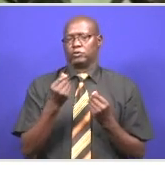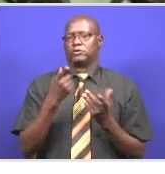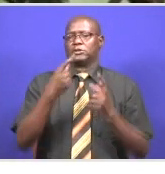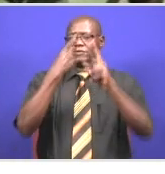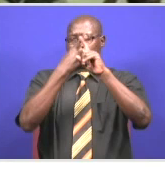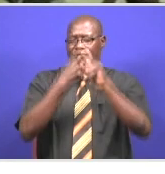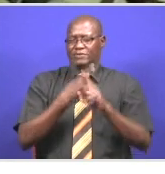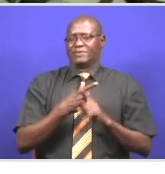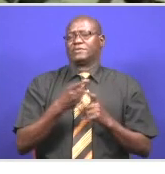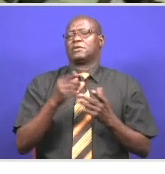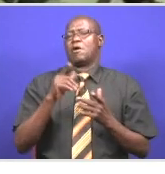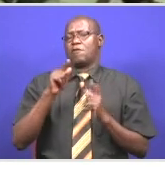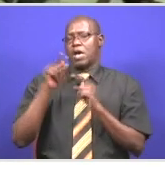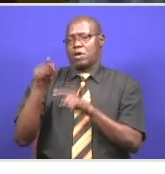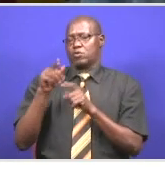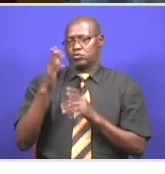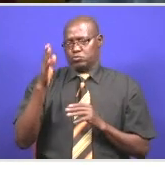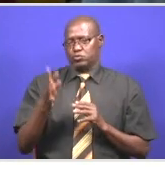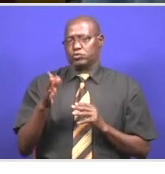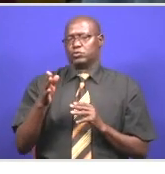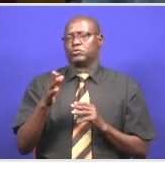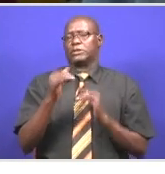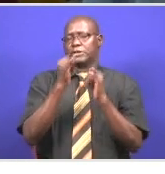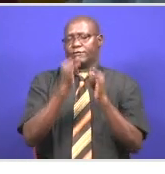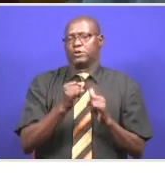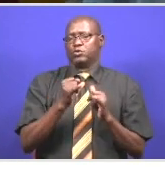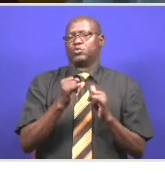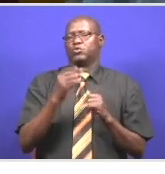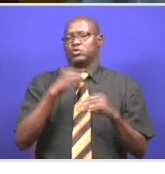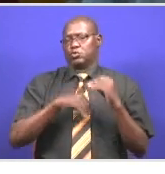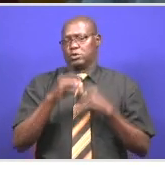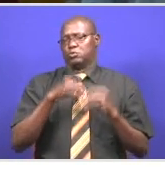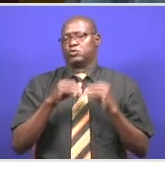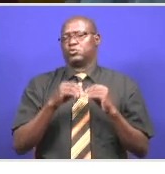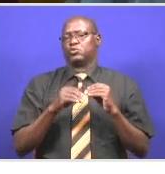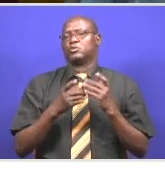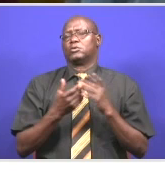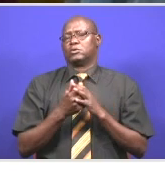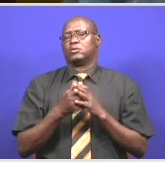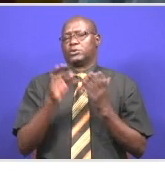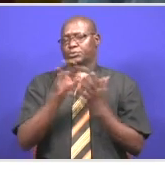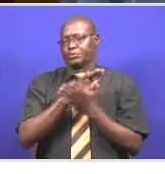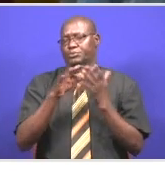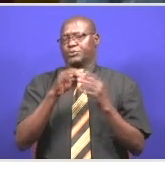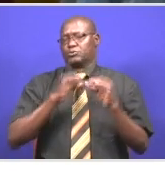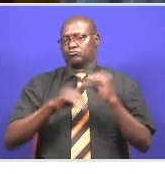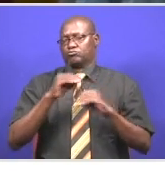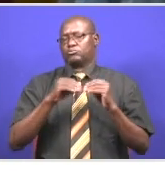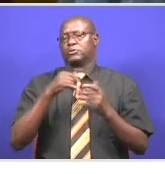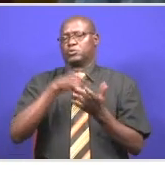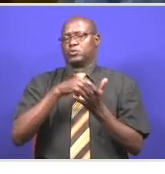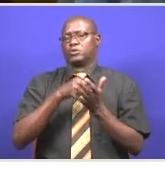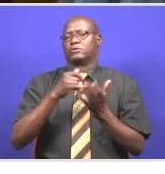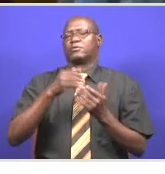charges of defrauding several other companies and individuals of 6 million shillings, including the issuance of fake visas.